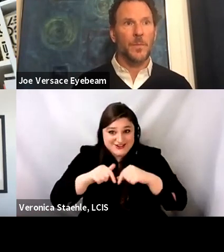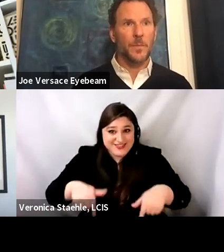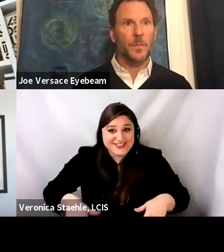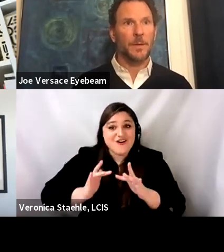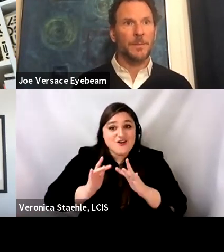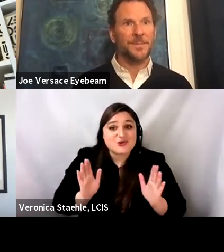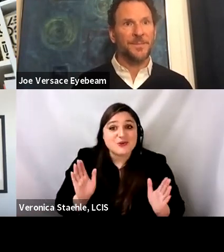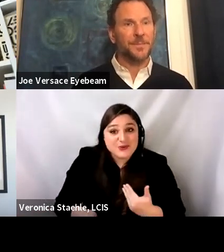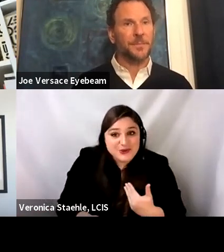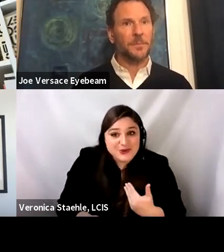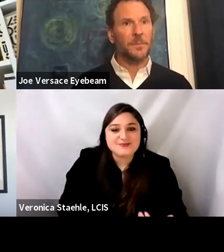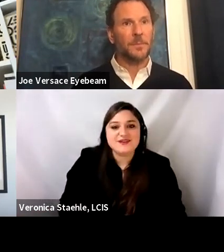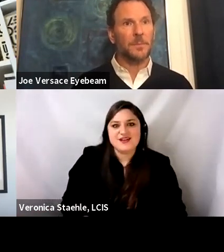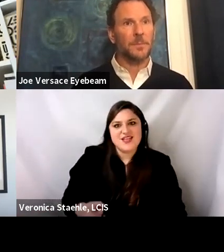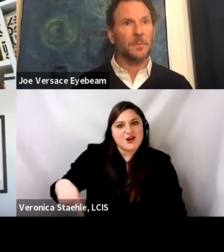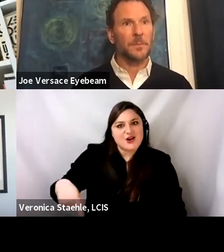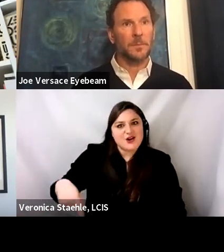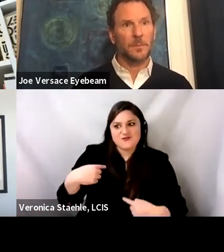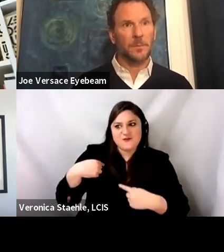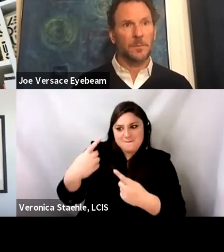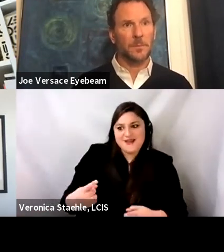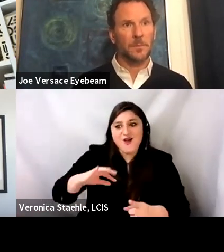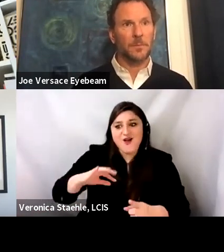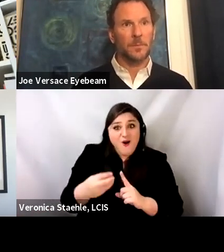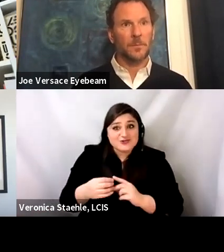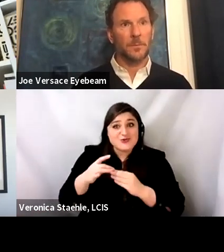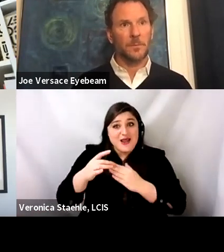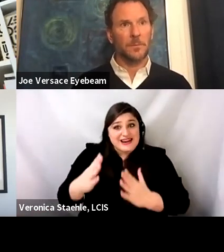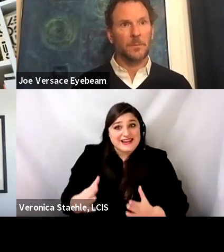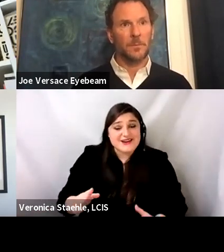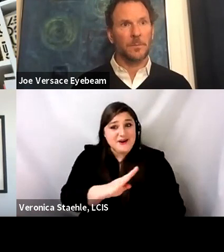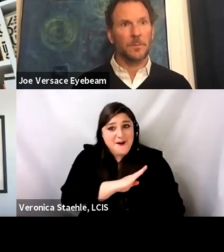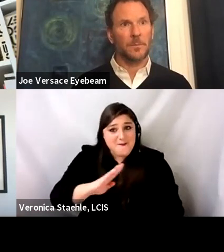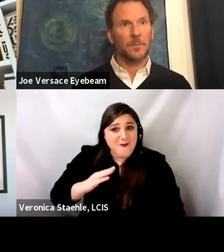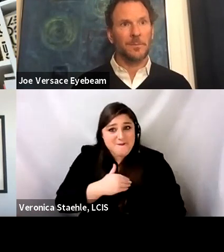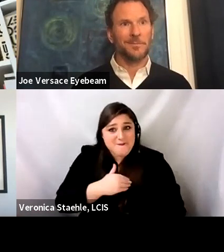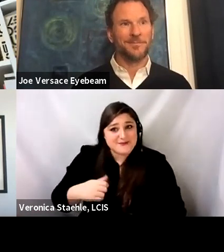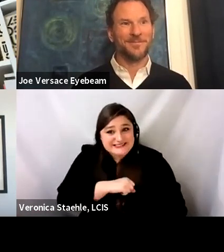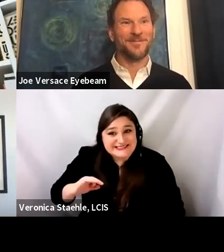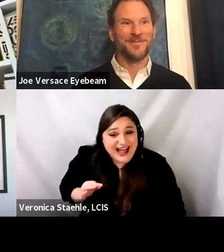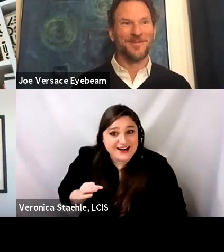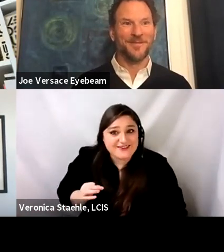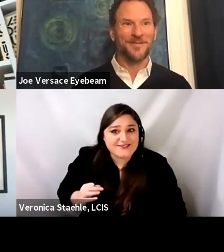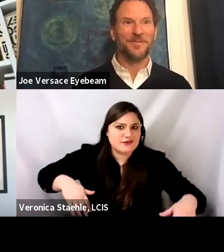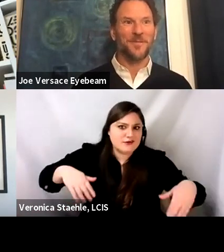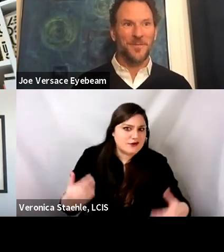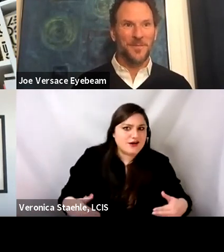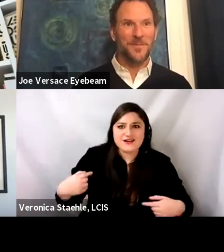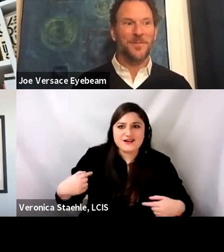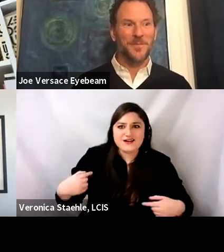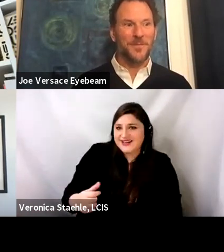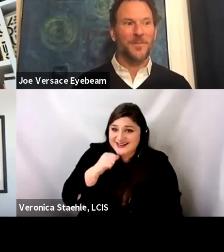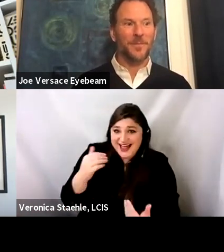a cultural board member or staff for the last nine months, and it doesn't look to be getting too much easier in the immediate